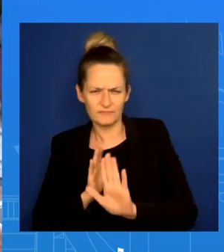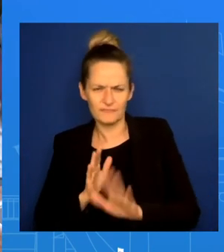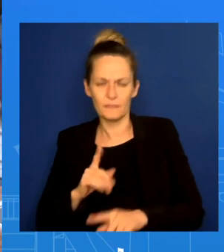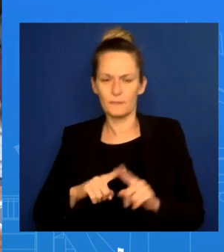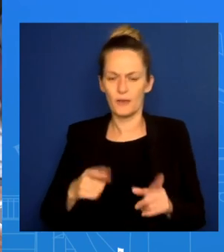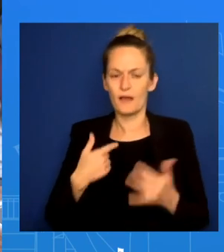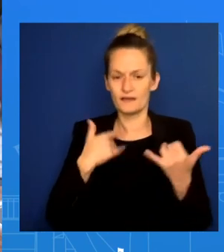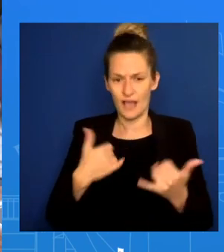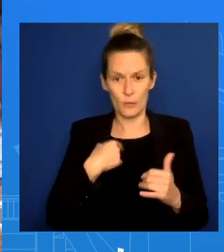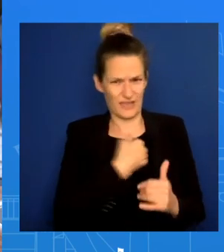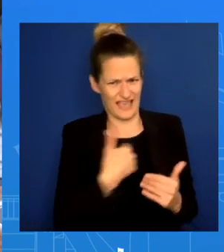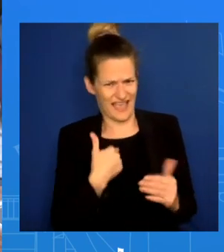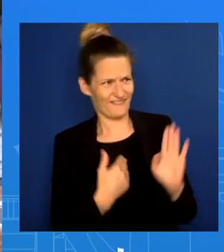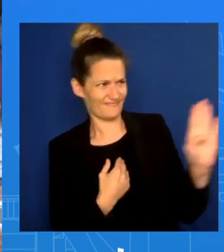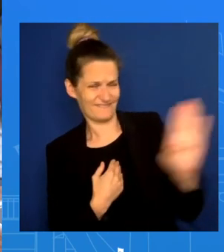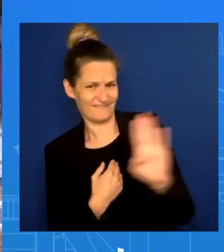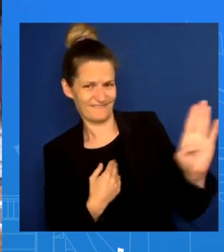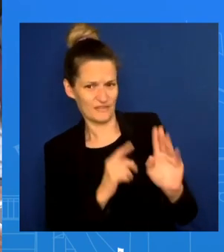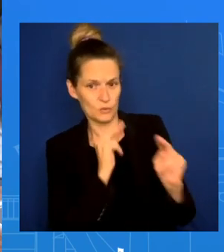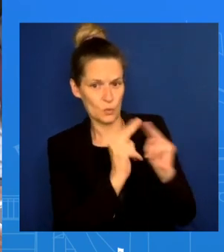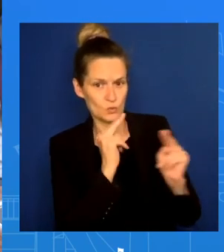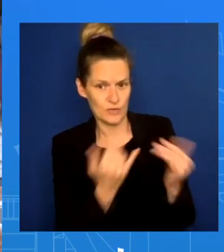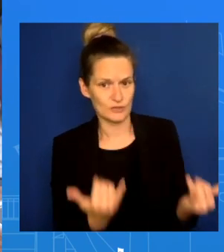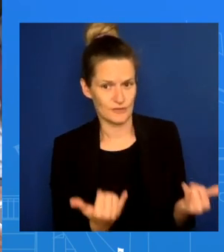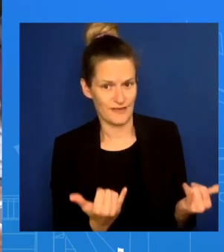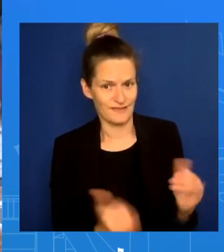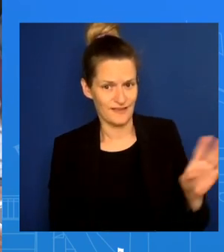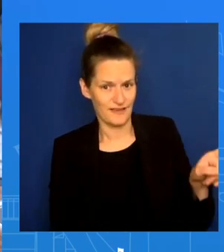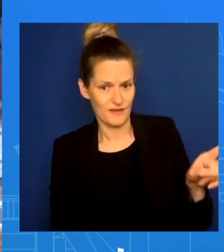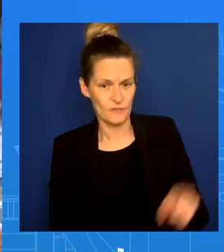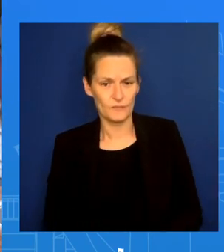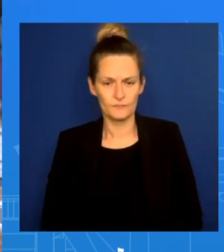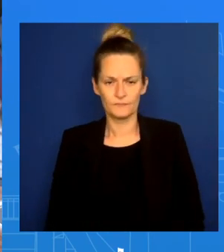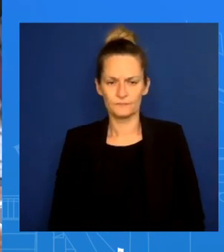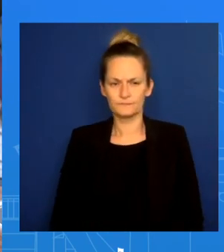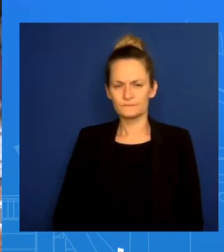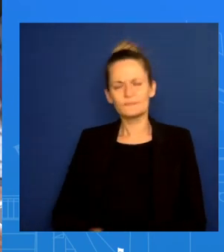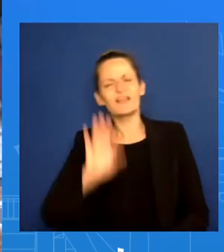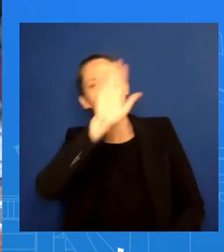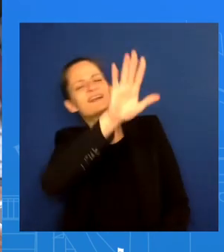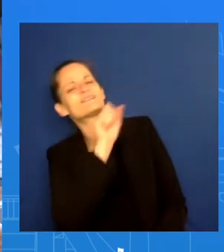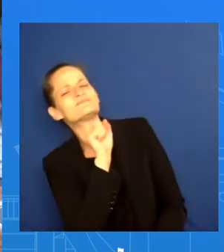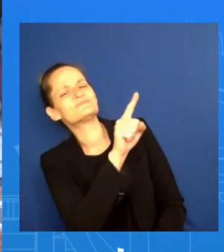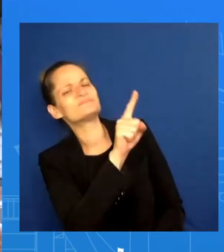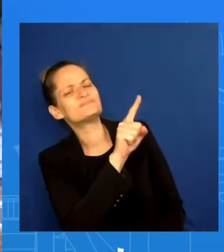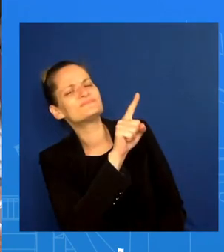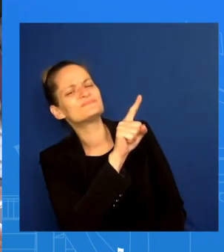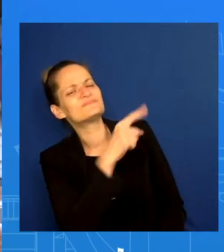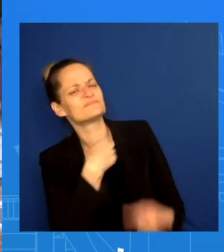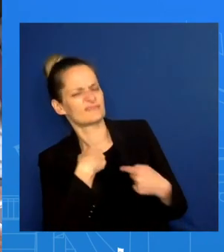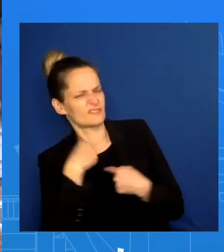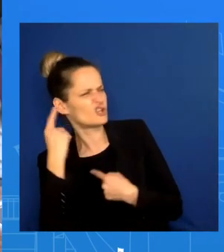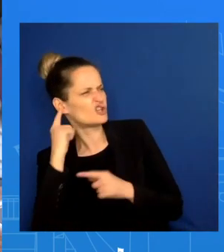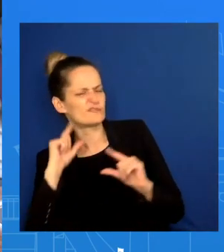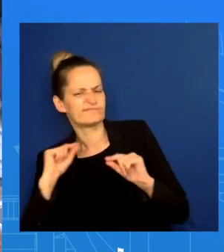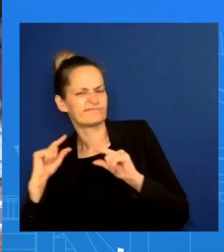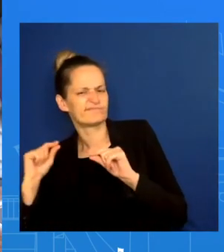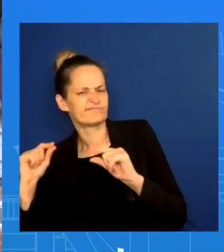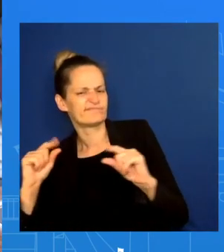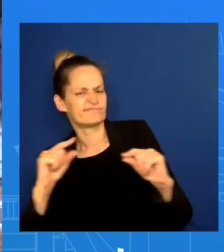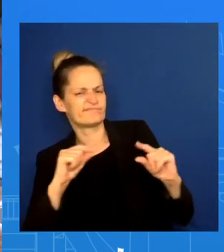has been reported that Victor Booth is part of that. He's obviously been called the merchant of death. He's been called the most dangerous